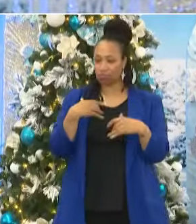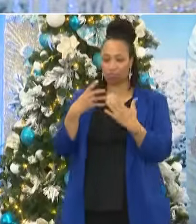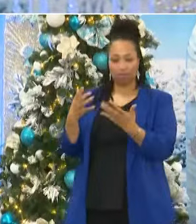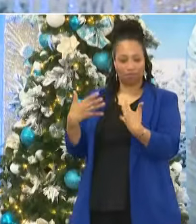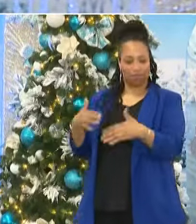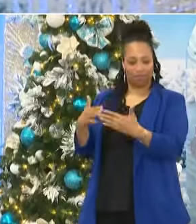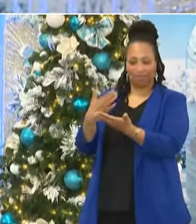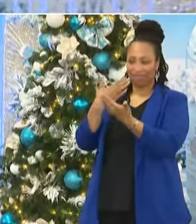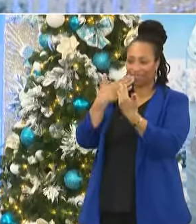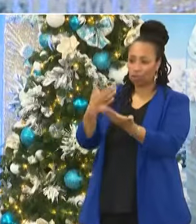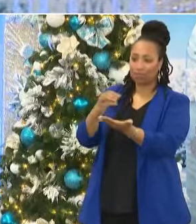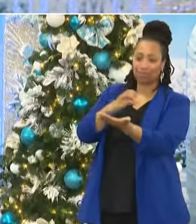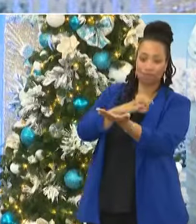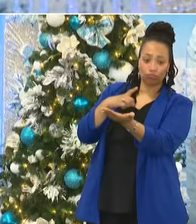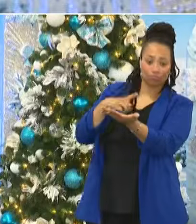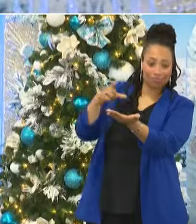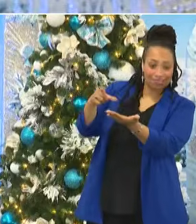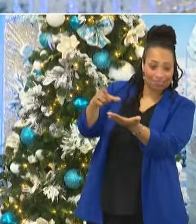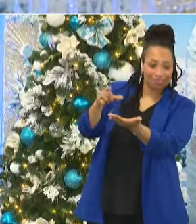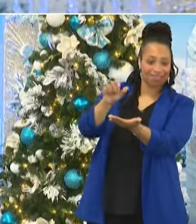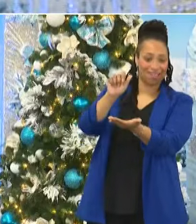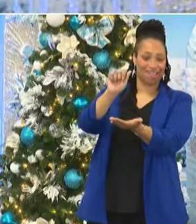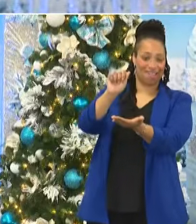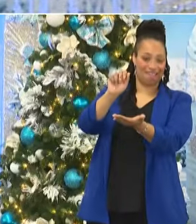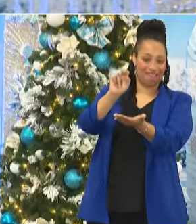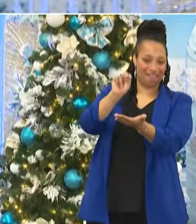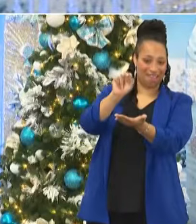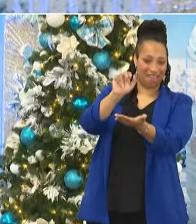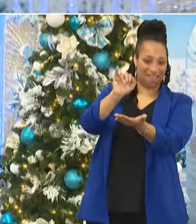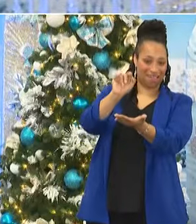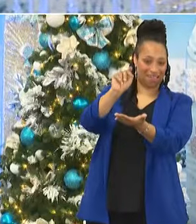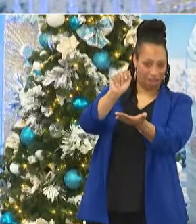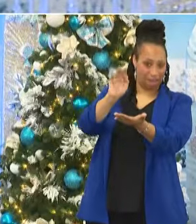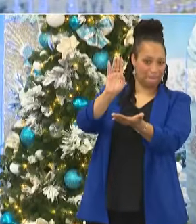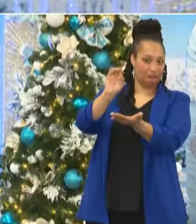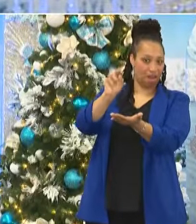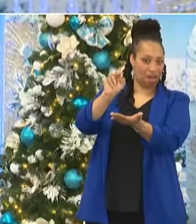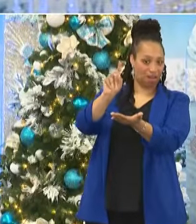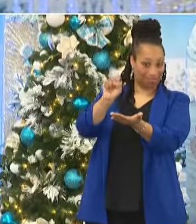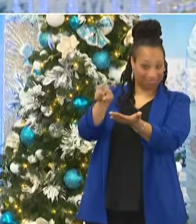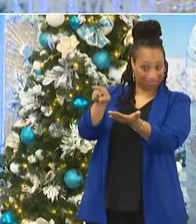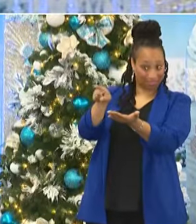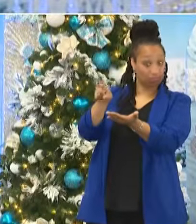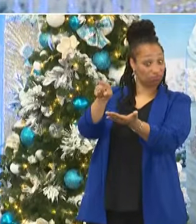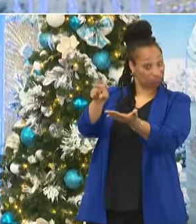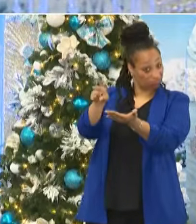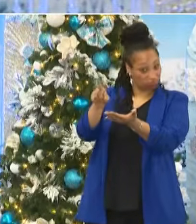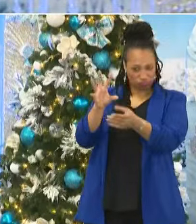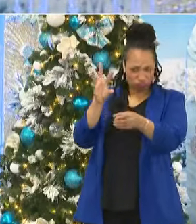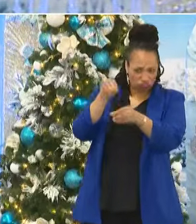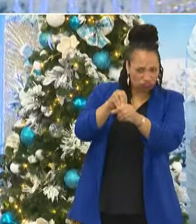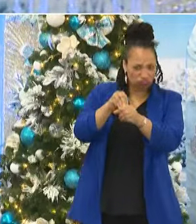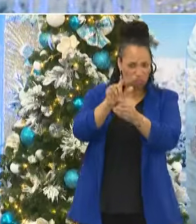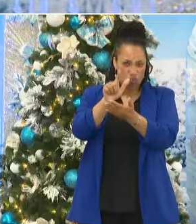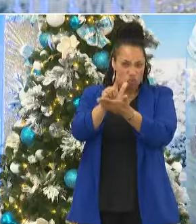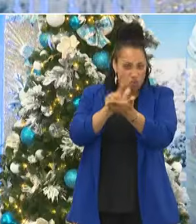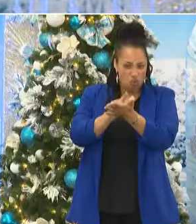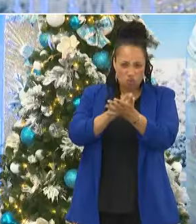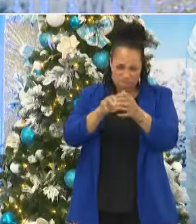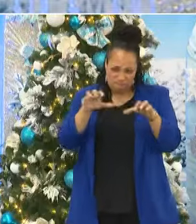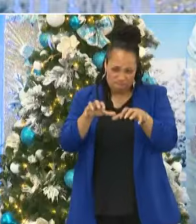the legislation to make that happen. I want to thank Miss Senior DC,